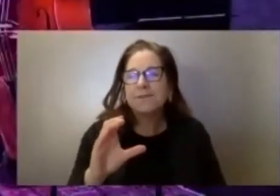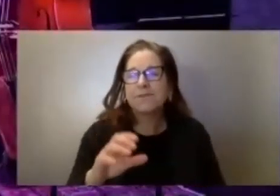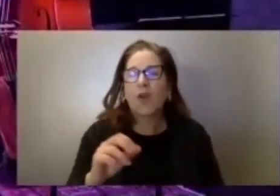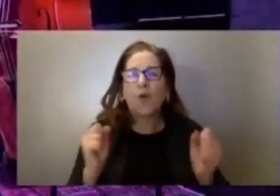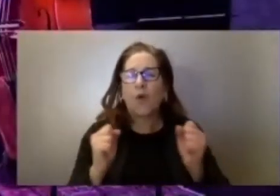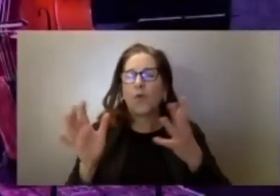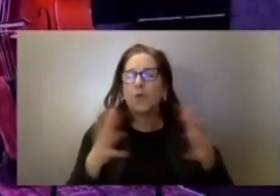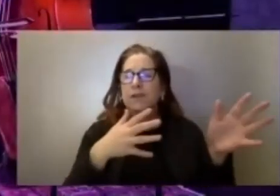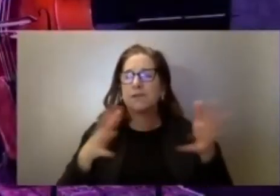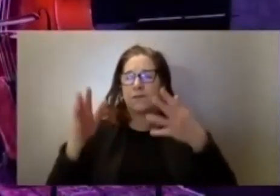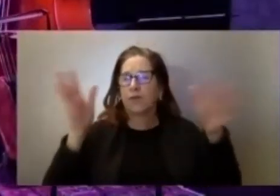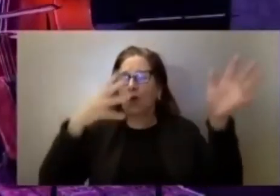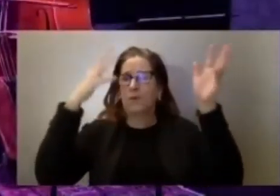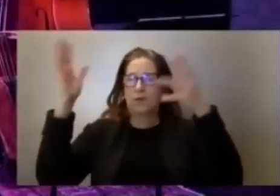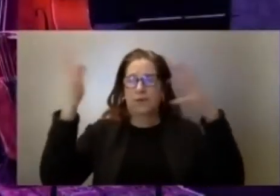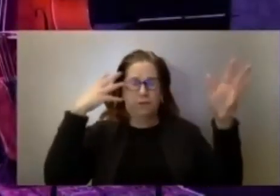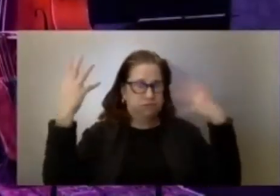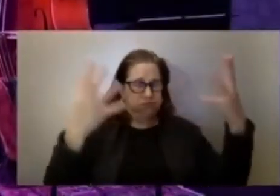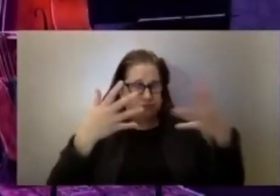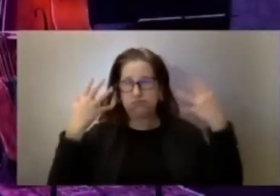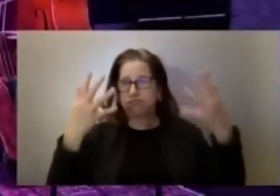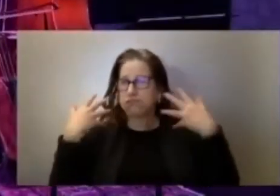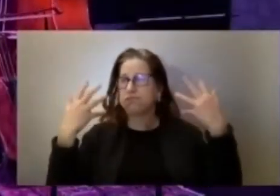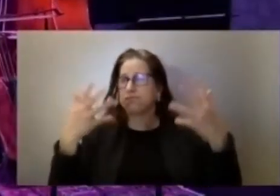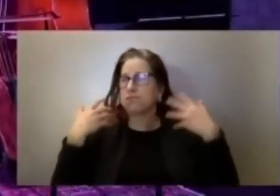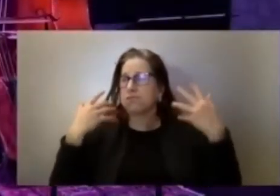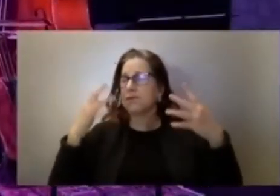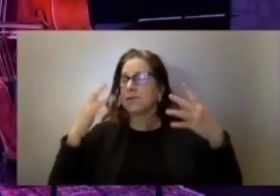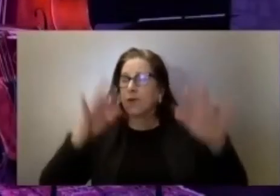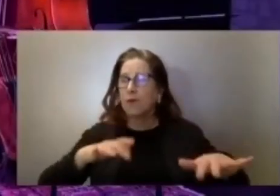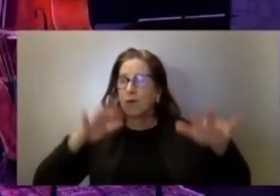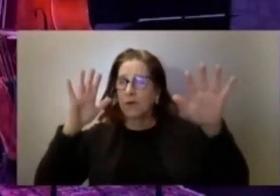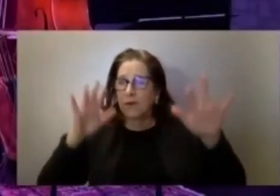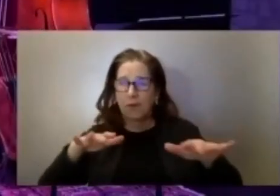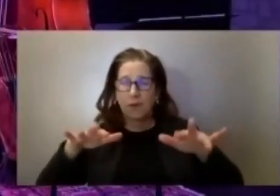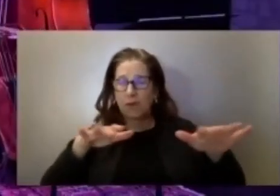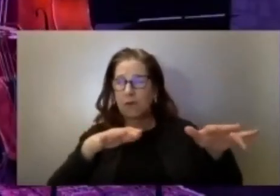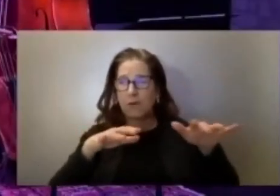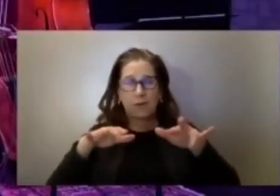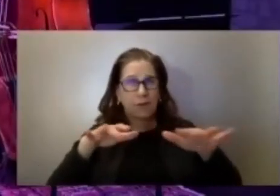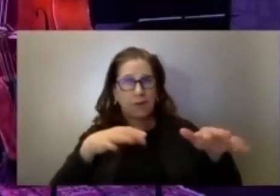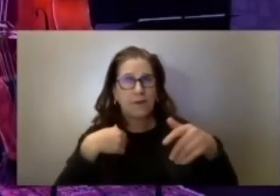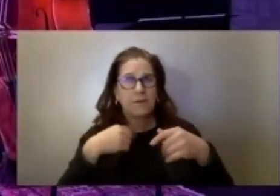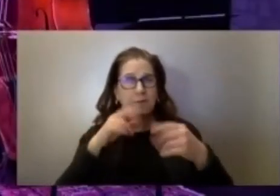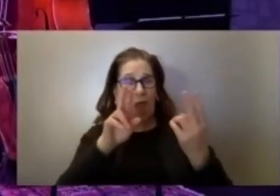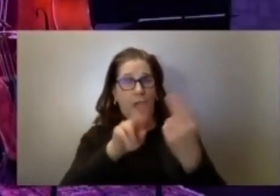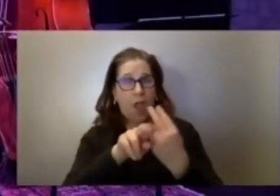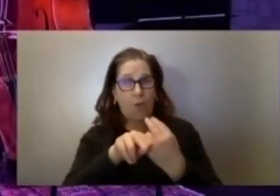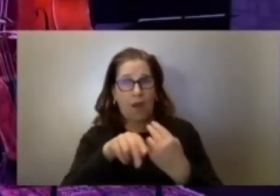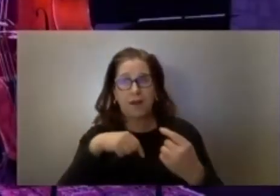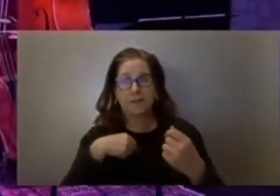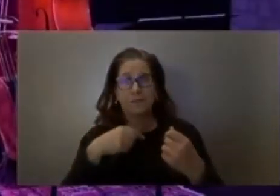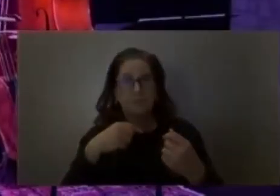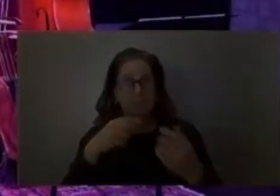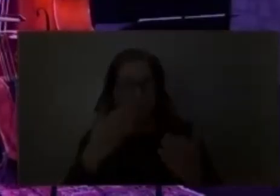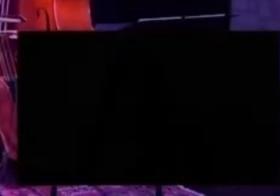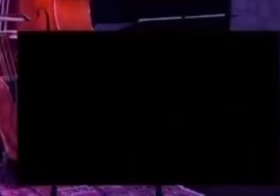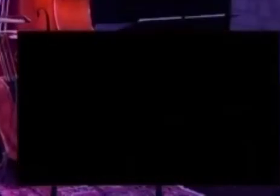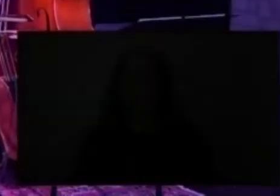City. Cold winds had blown and blasted us for hours. Snow was now driftwalking the